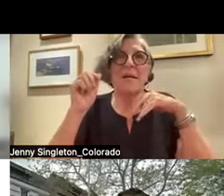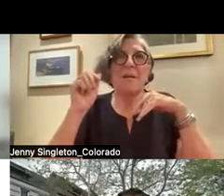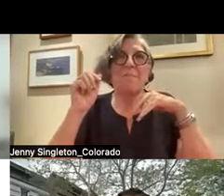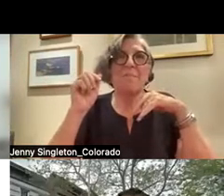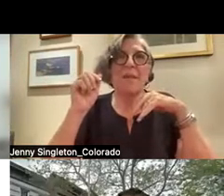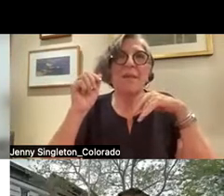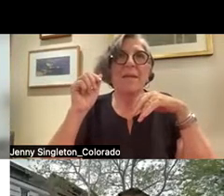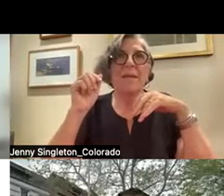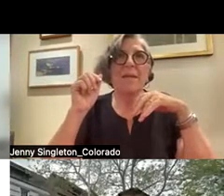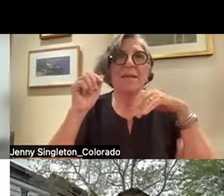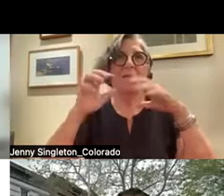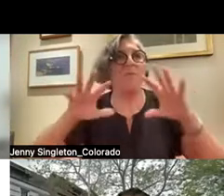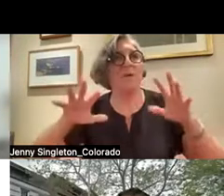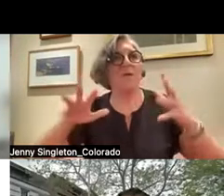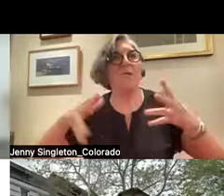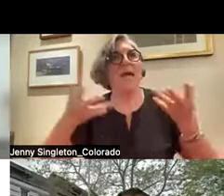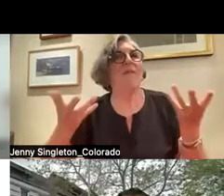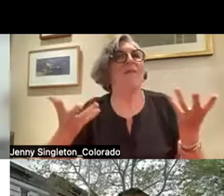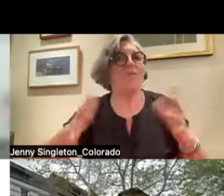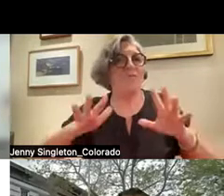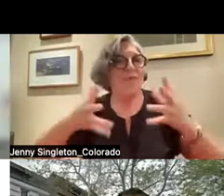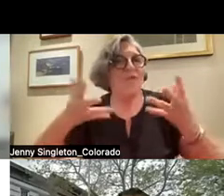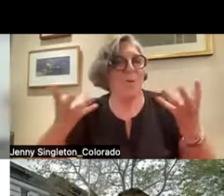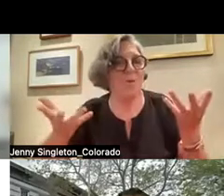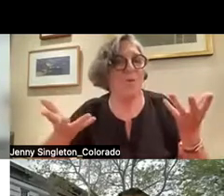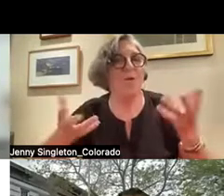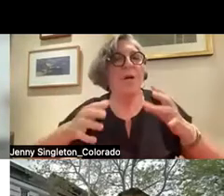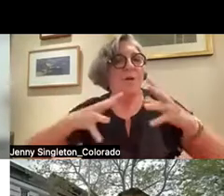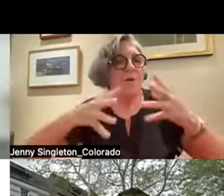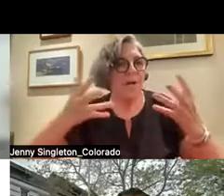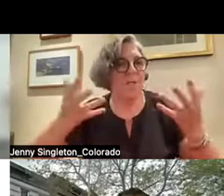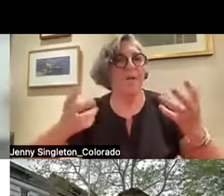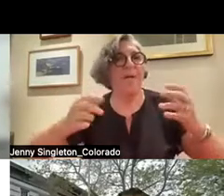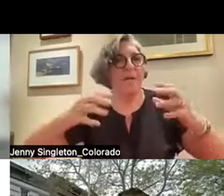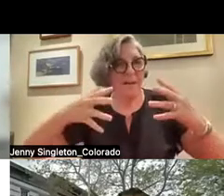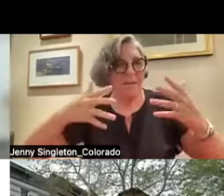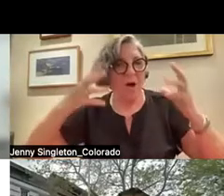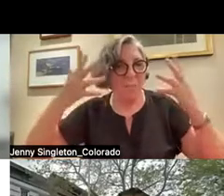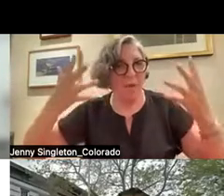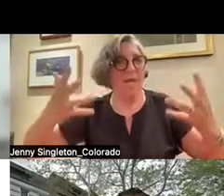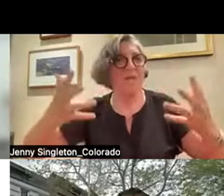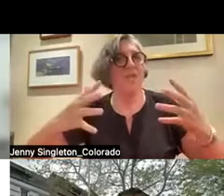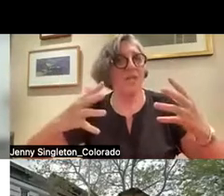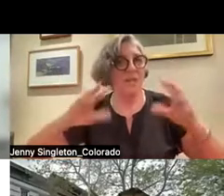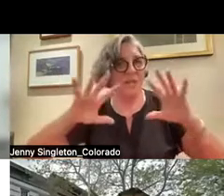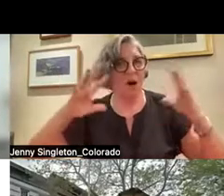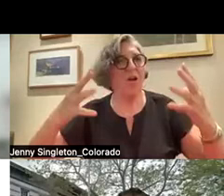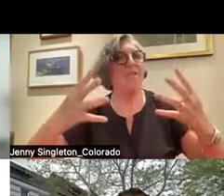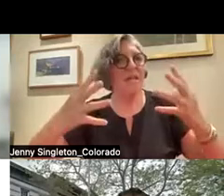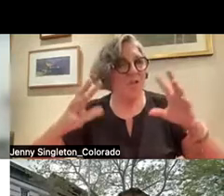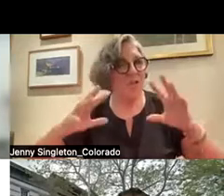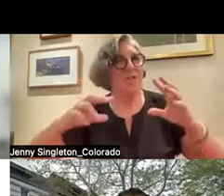is, so we have this rich portfolio of comprehension and